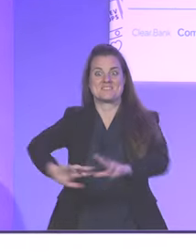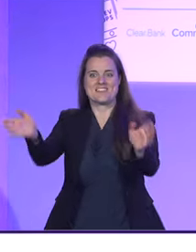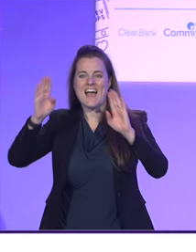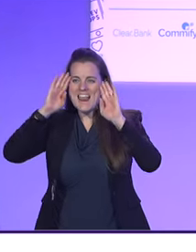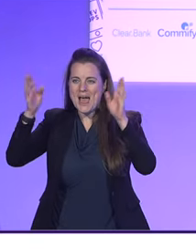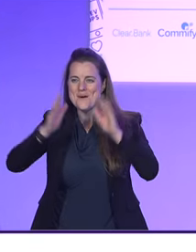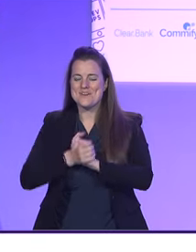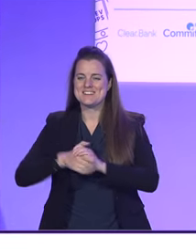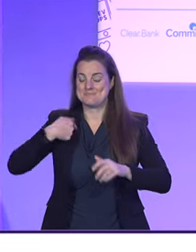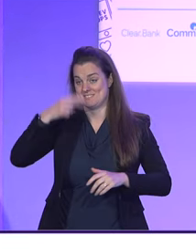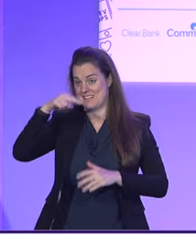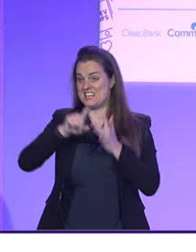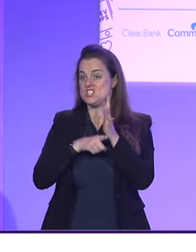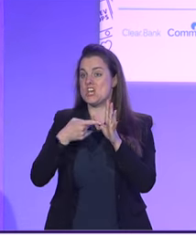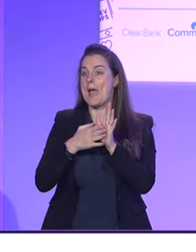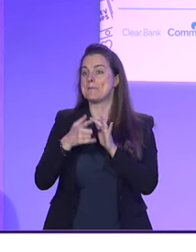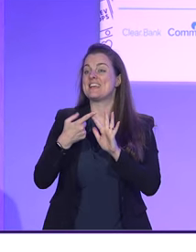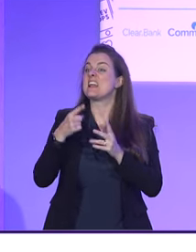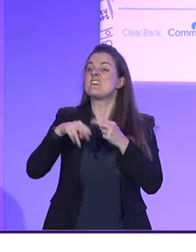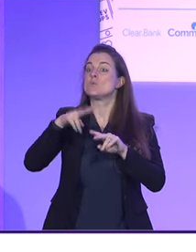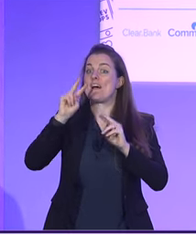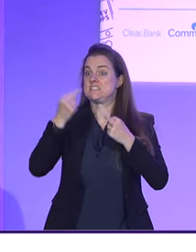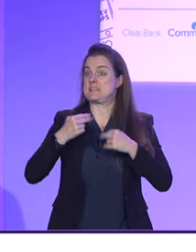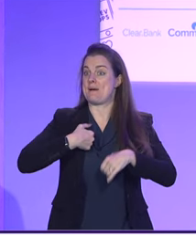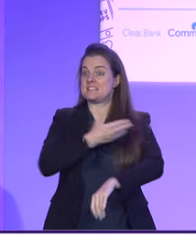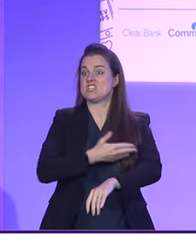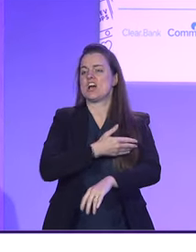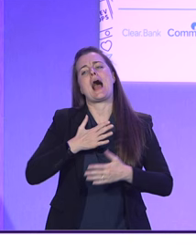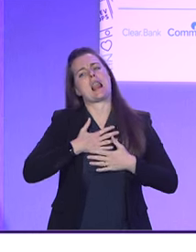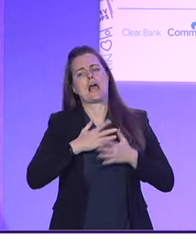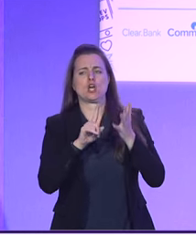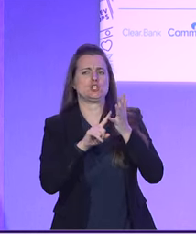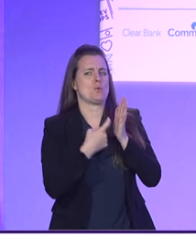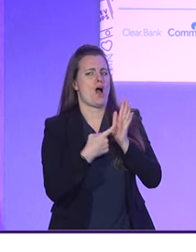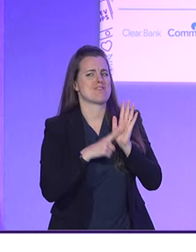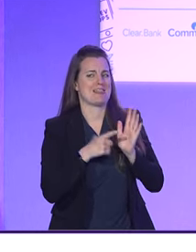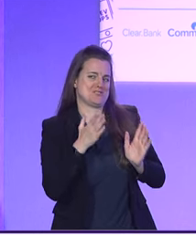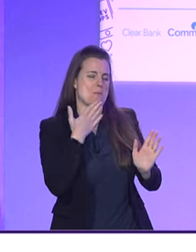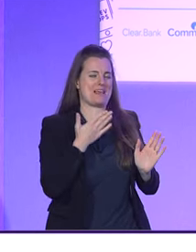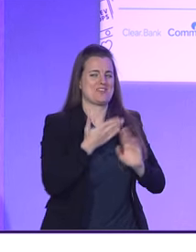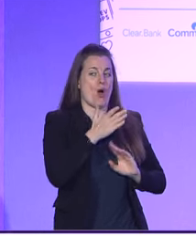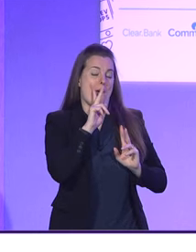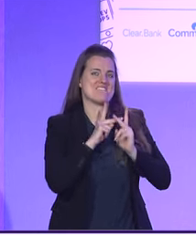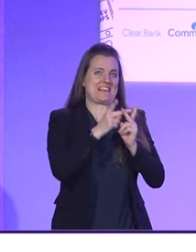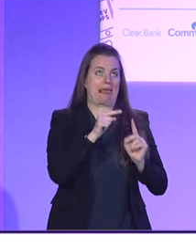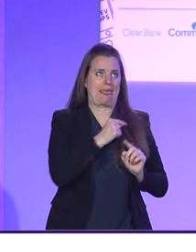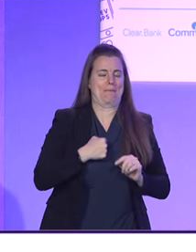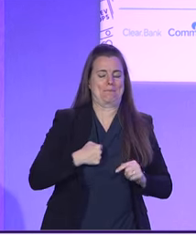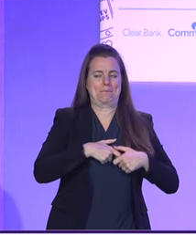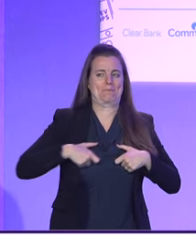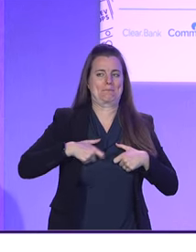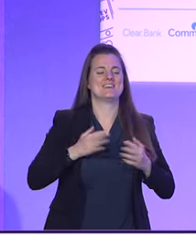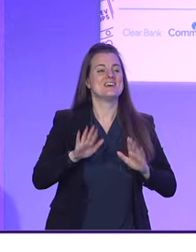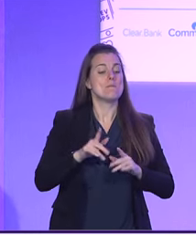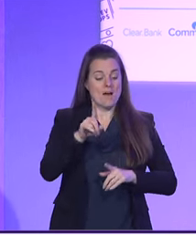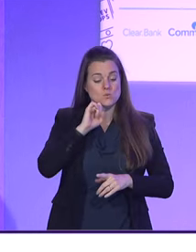Hello, I'm Jamie, and if you haven't seen my t-shirt, I'm a big fan of my URLs, so please go and visit them. I'm going to be talking to you about dependency